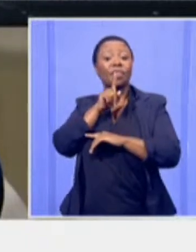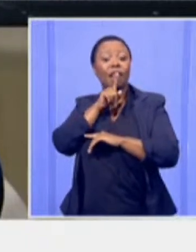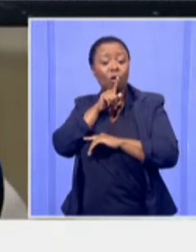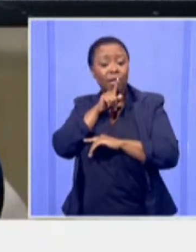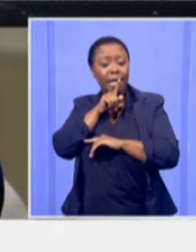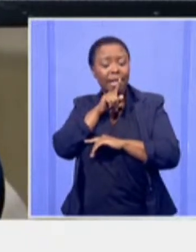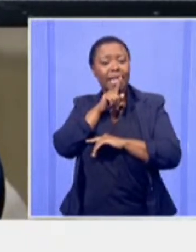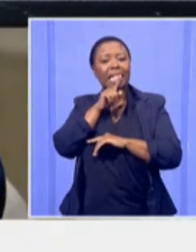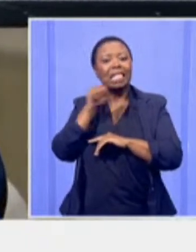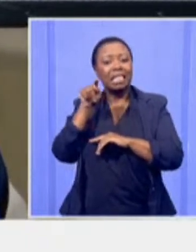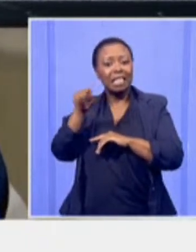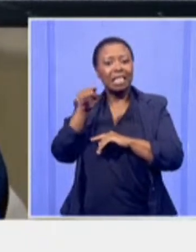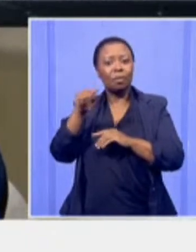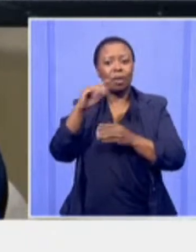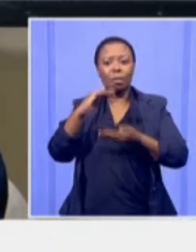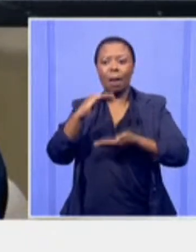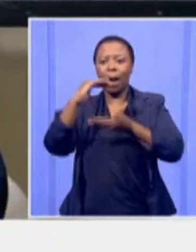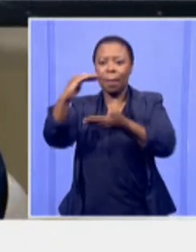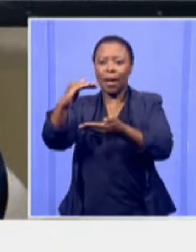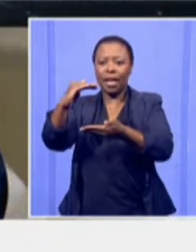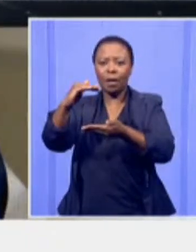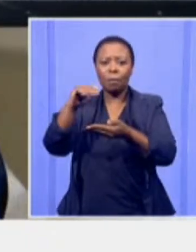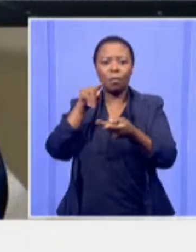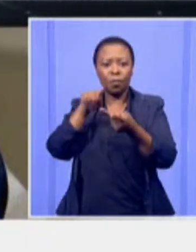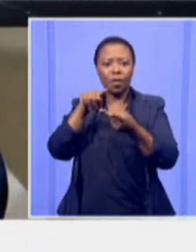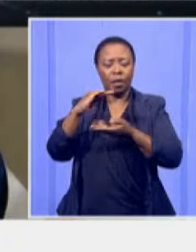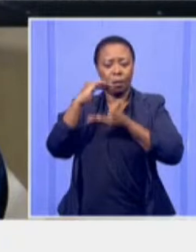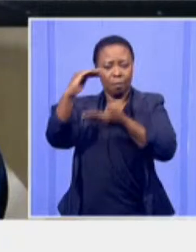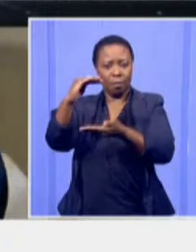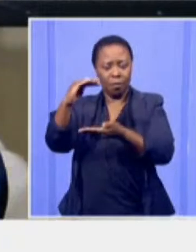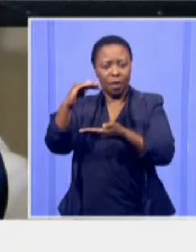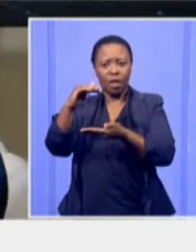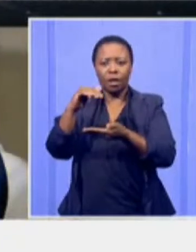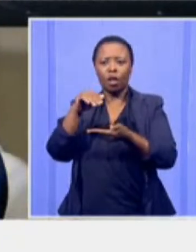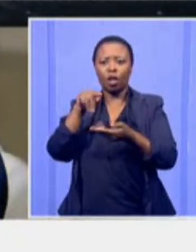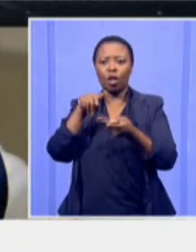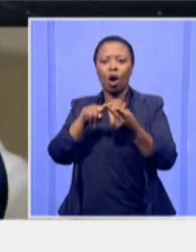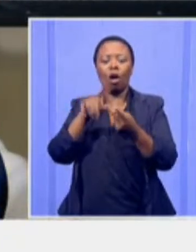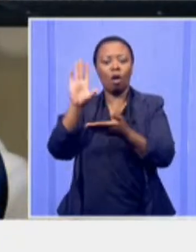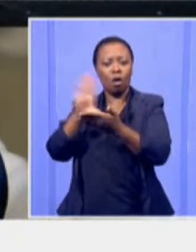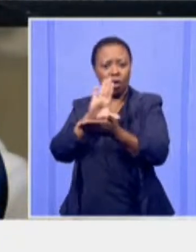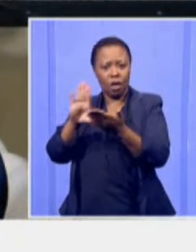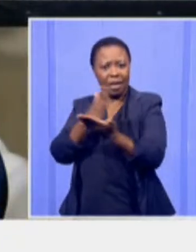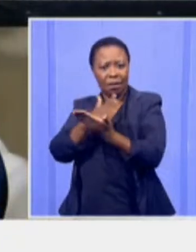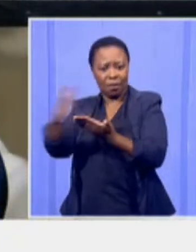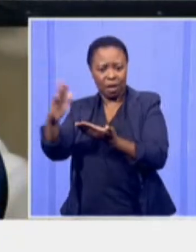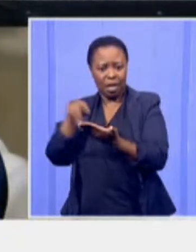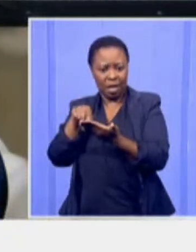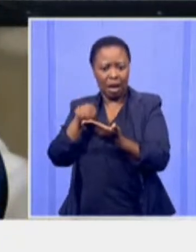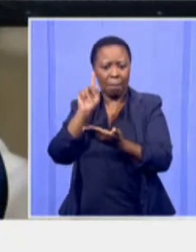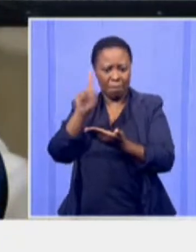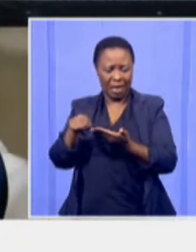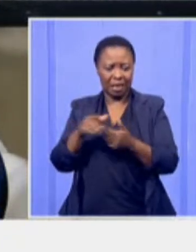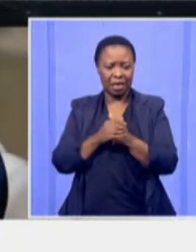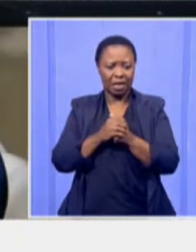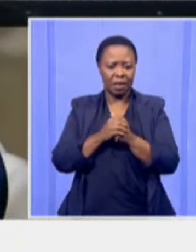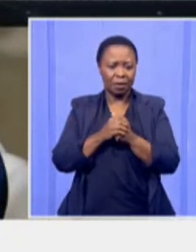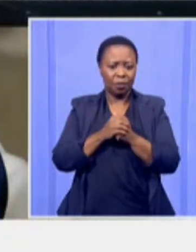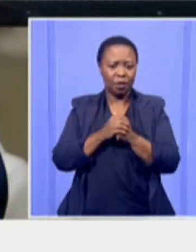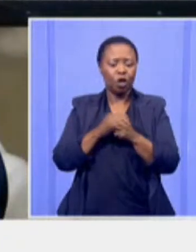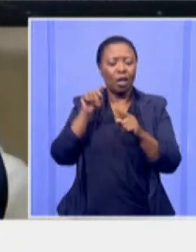waived. And Wits University said to us, no, but there is hardship fund that